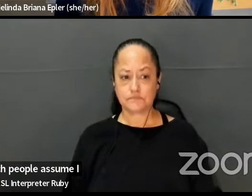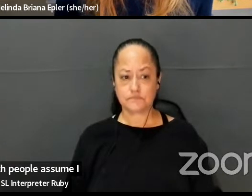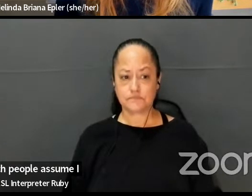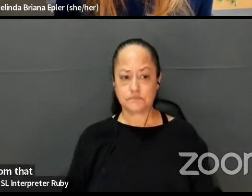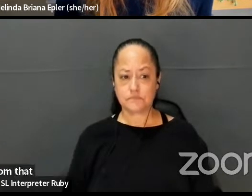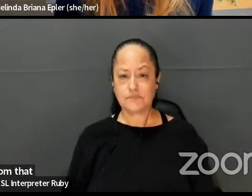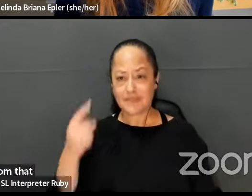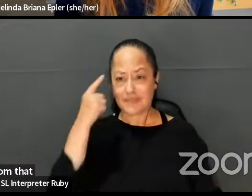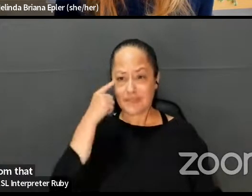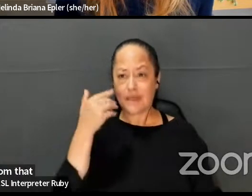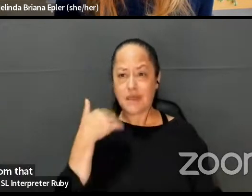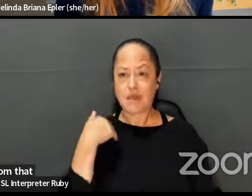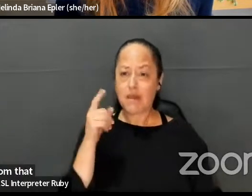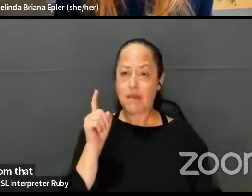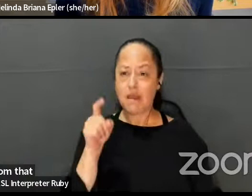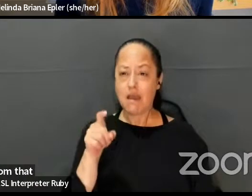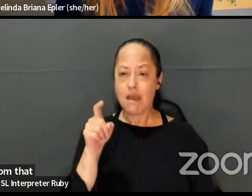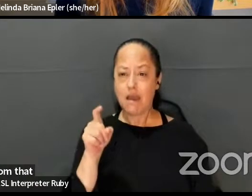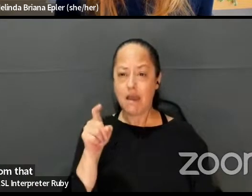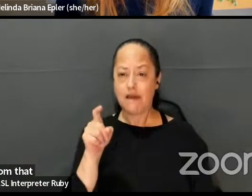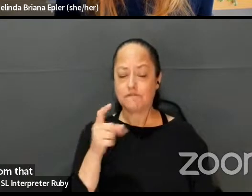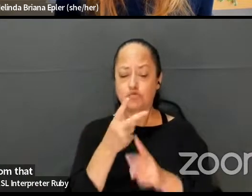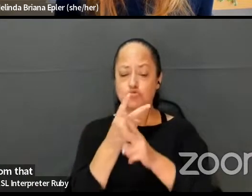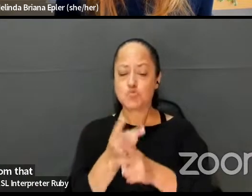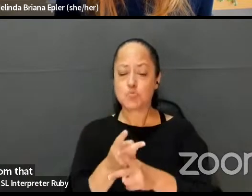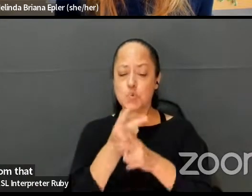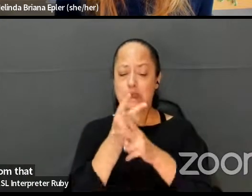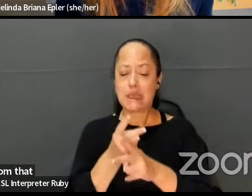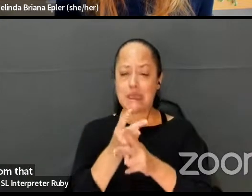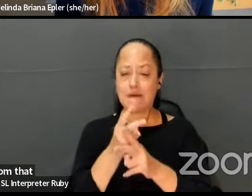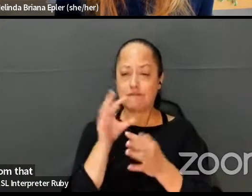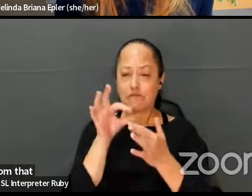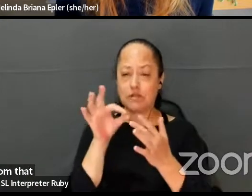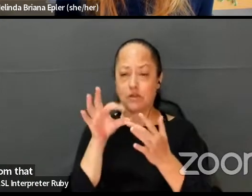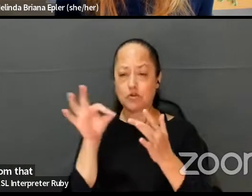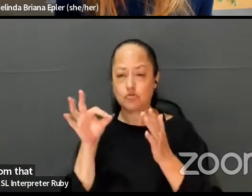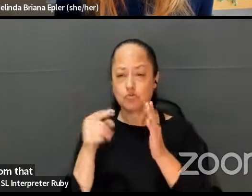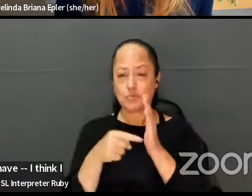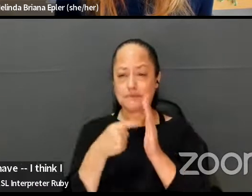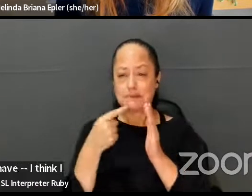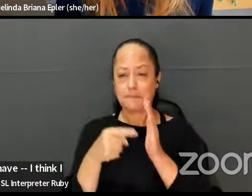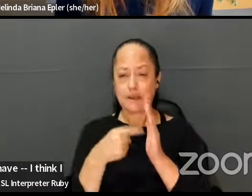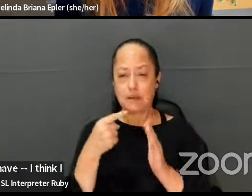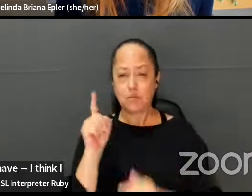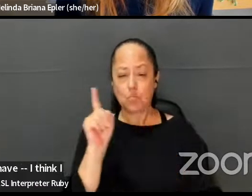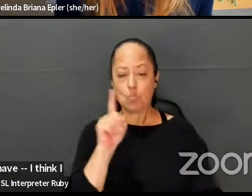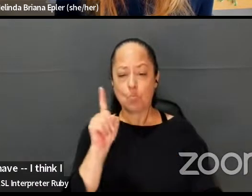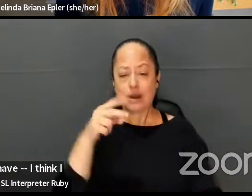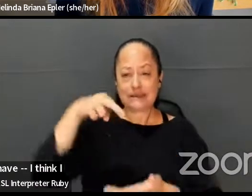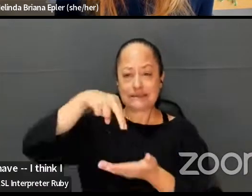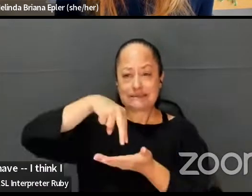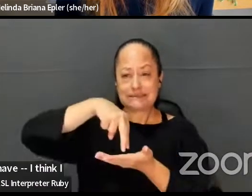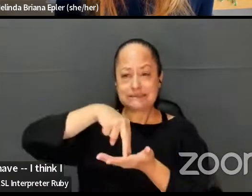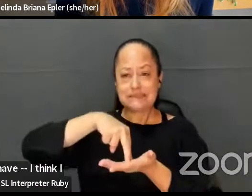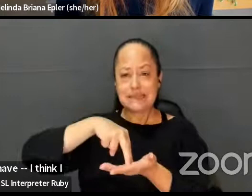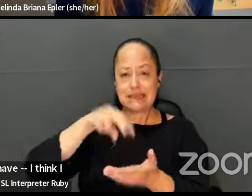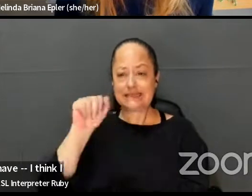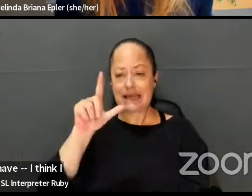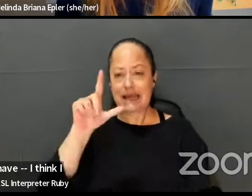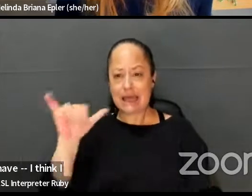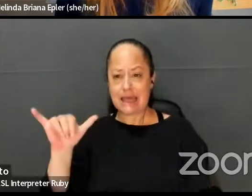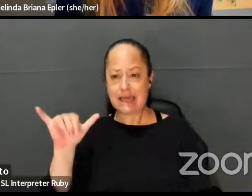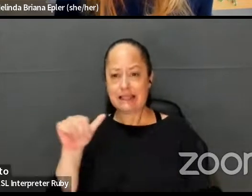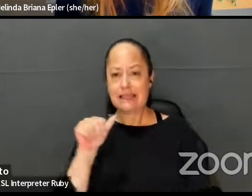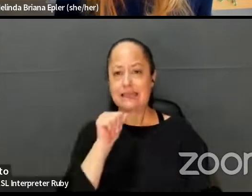think I have to carefully choose sometimes where I stand as an ally and